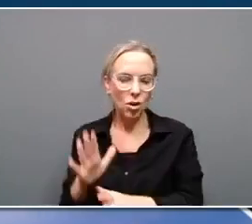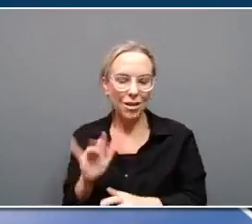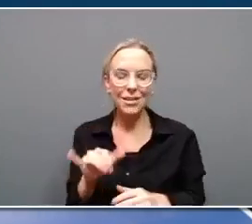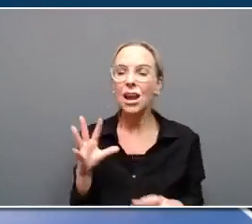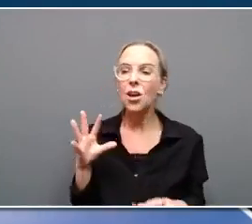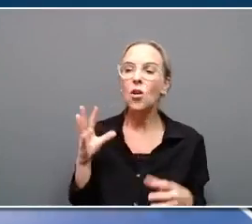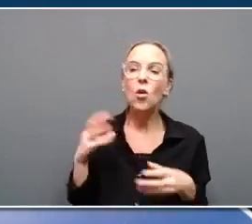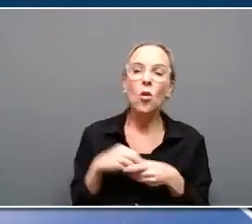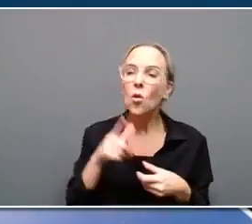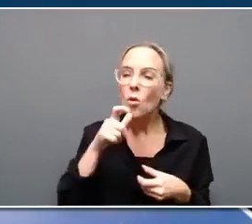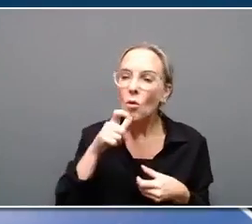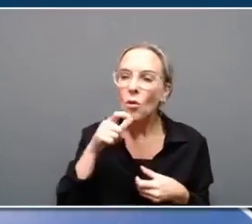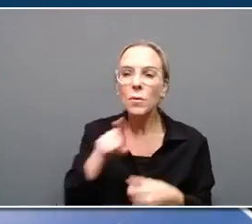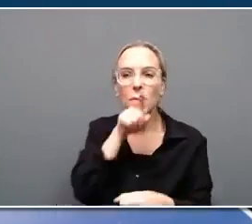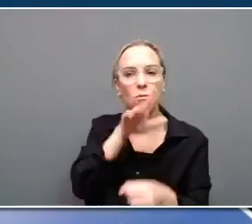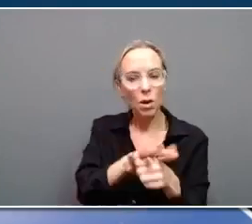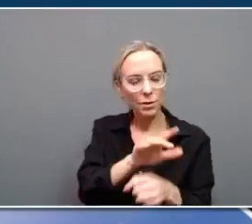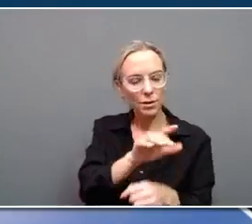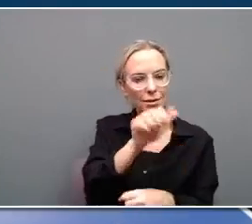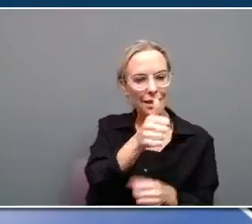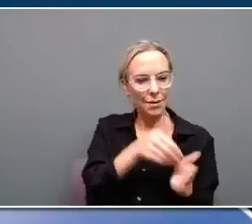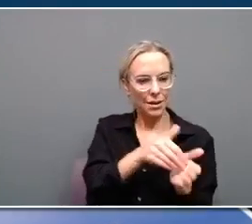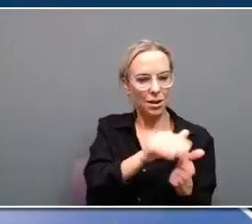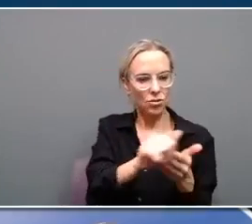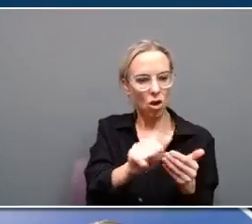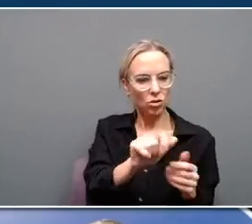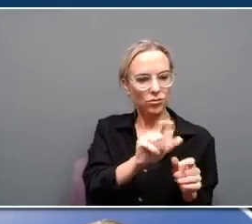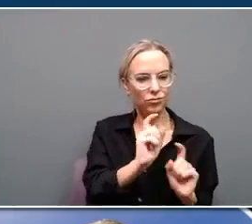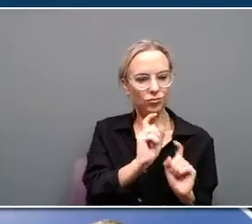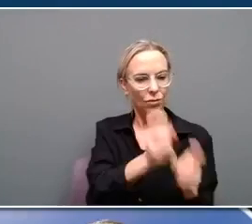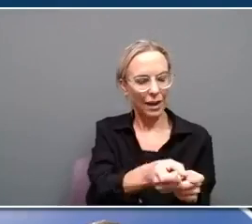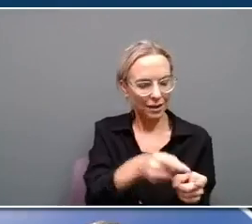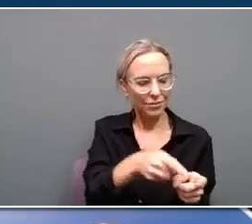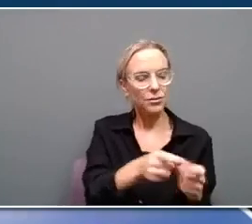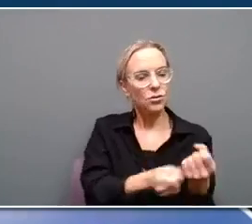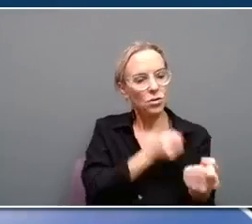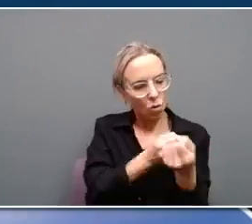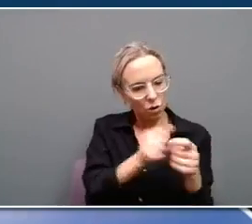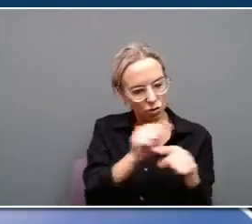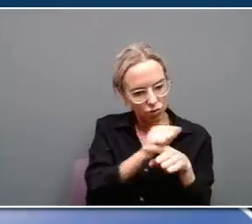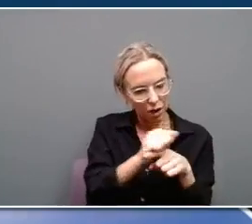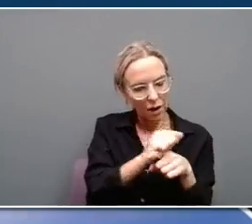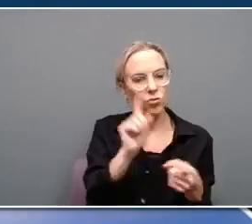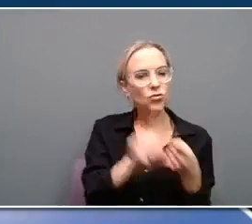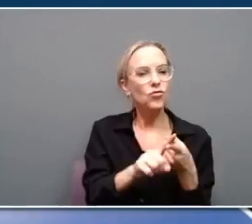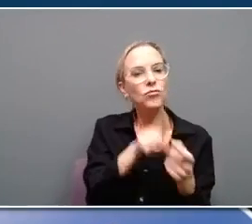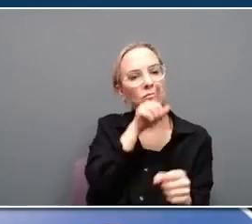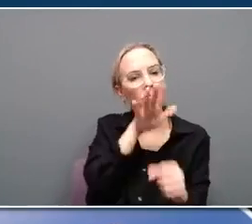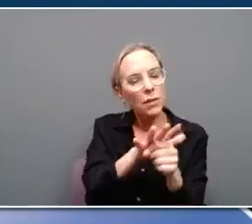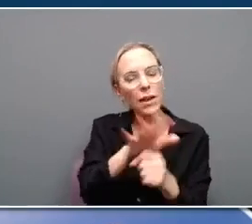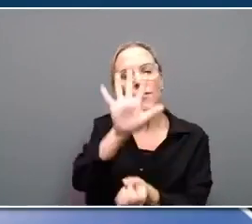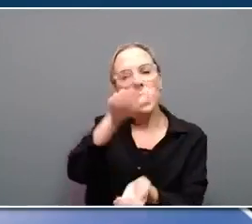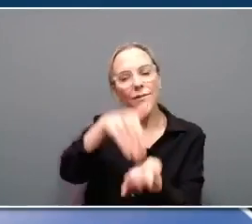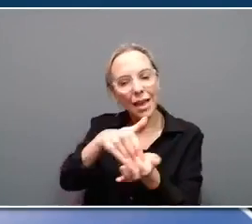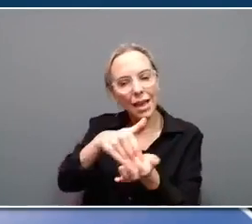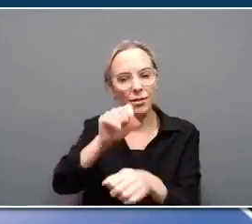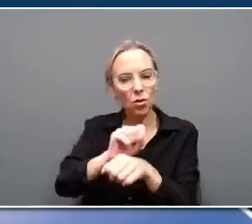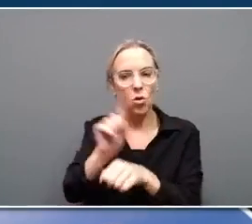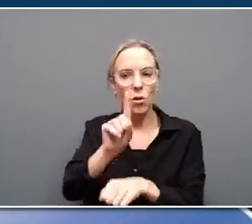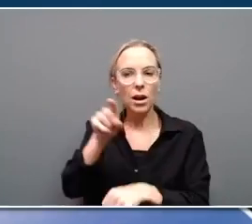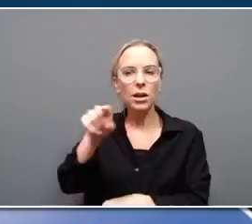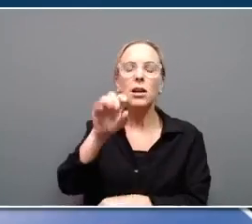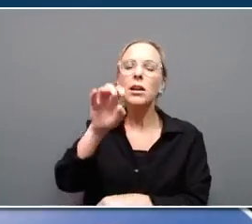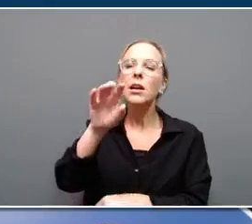$10 million grant to support the training and development of 5,000 employees at the Blue Oval SK Battery Park in